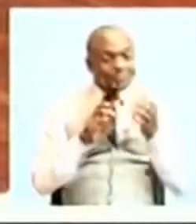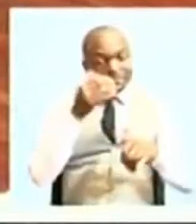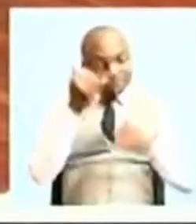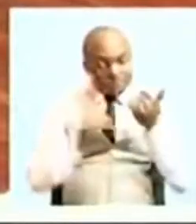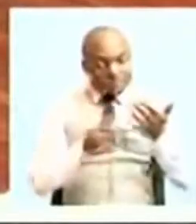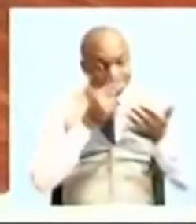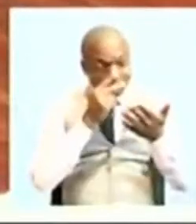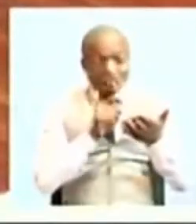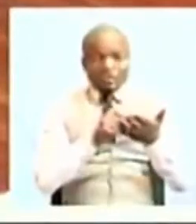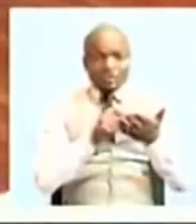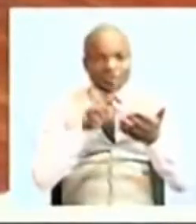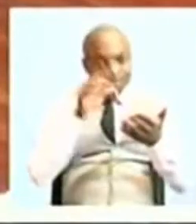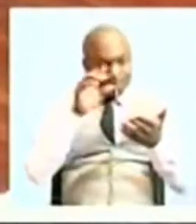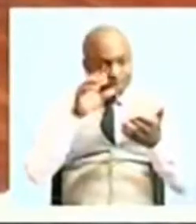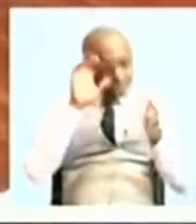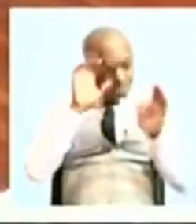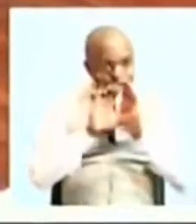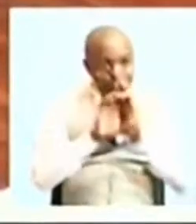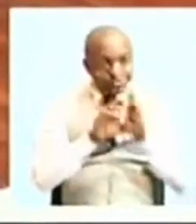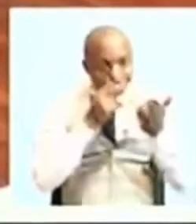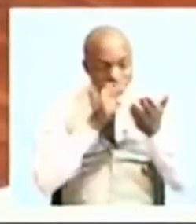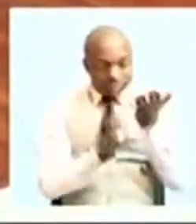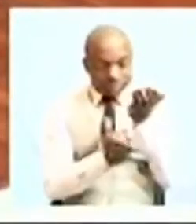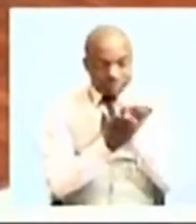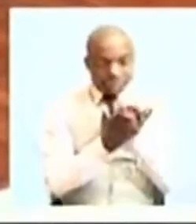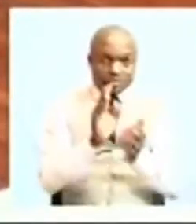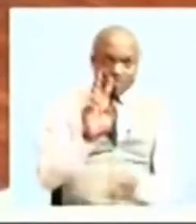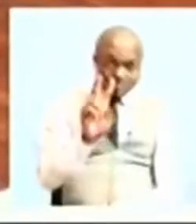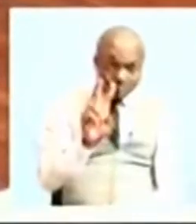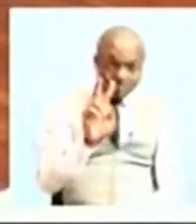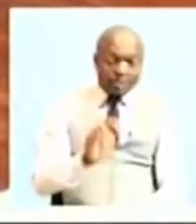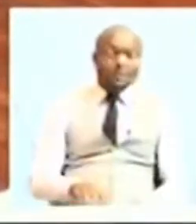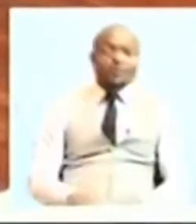picture below. Refer to Appendix 2 for details.